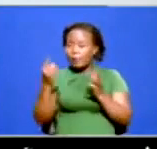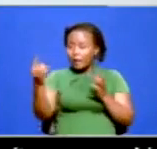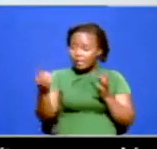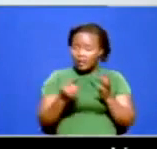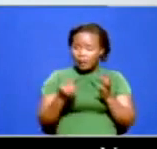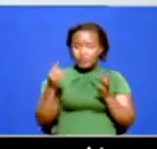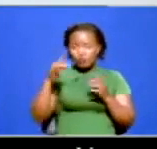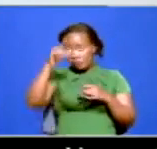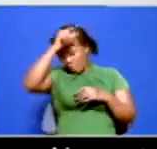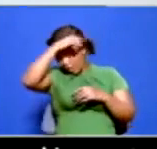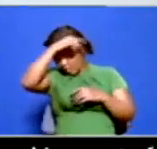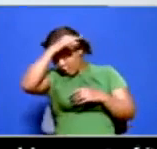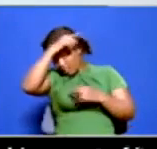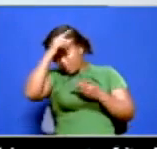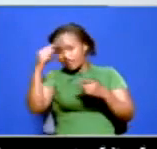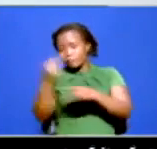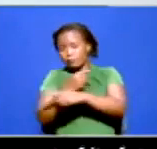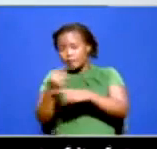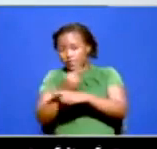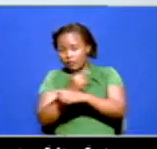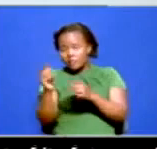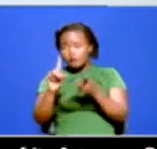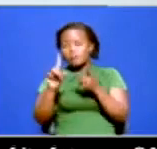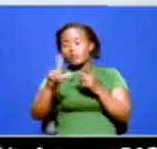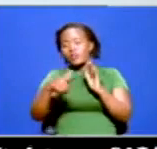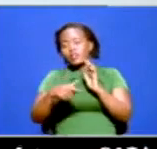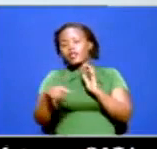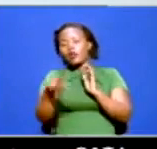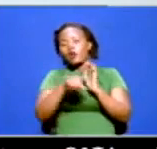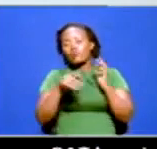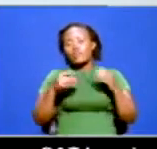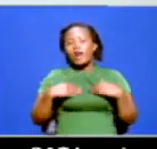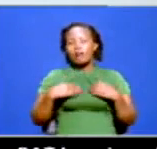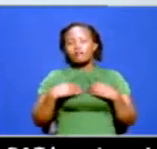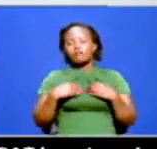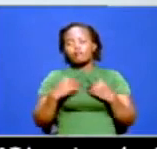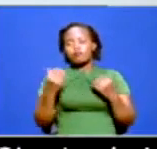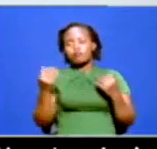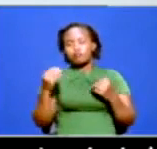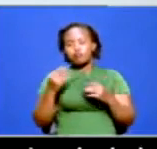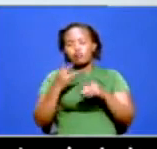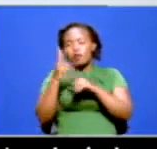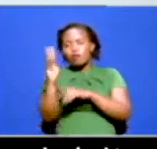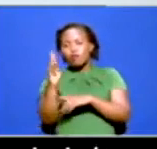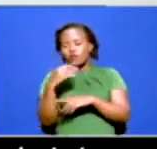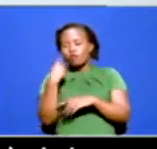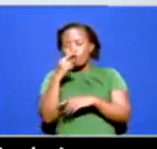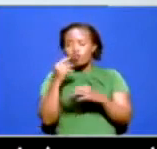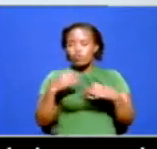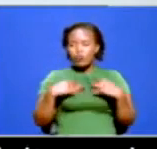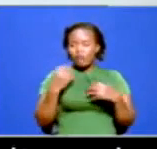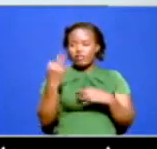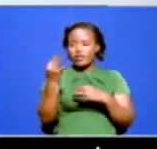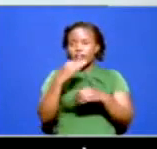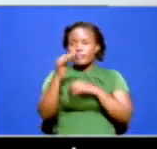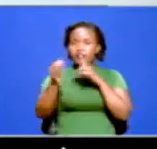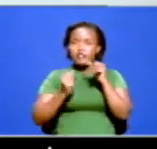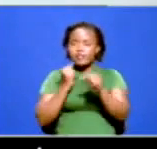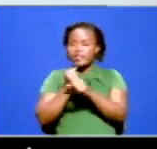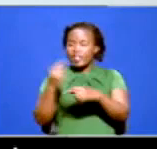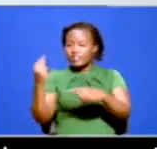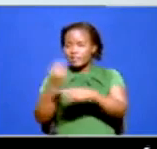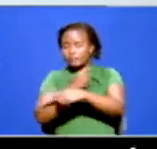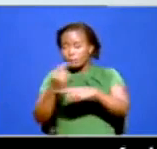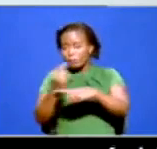1 year. Then you have these youngsters who are coming from all levels who will do 3 years. Now, it is